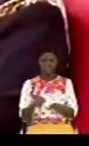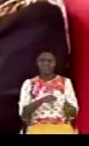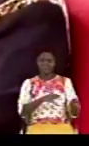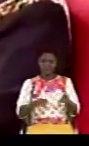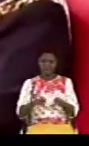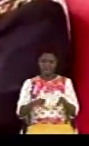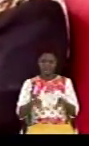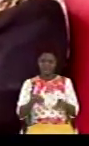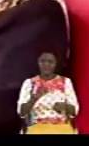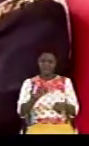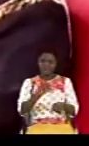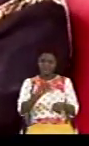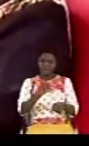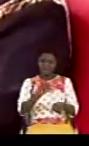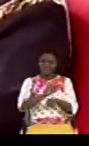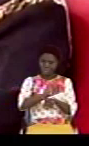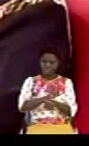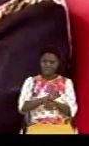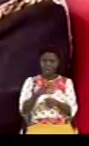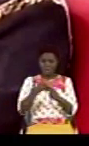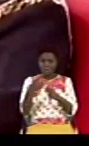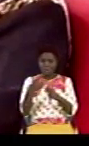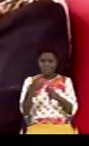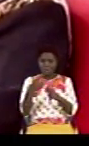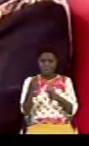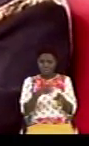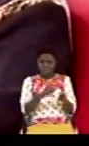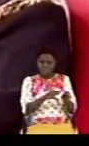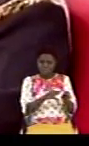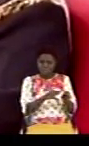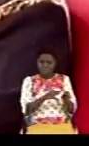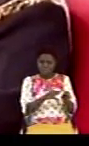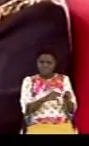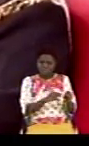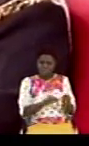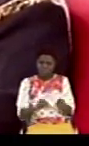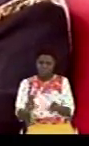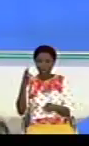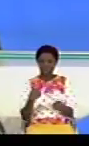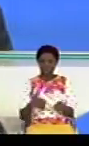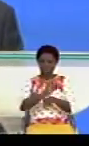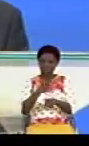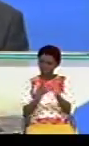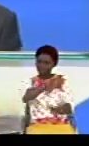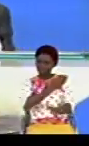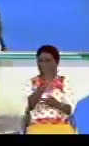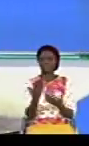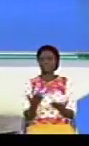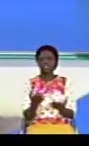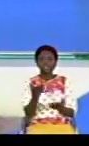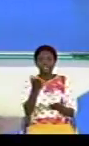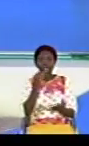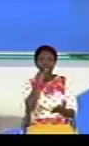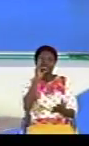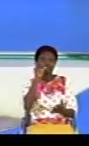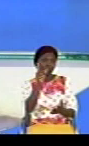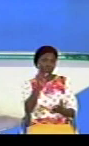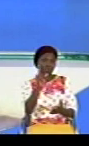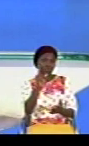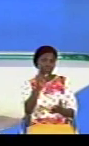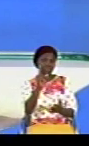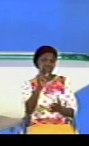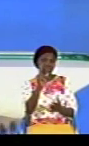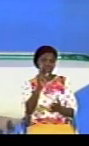or the moving or the operating of that mighty arm. There is one secret. That's the secret we are getting